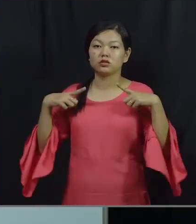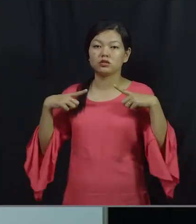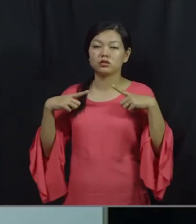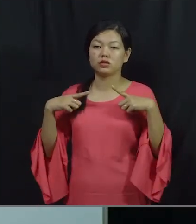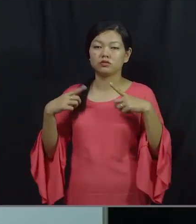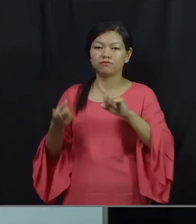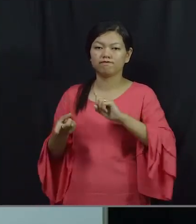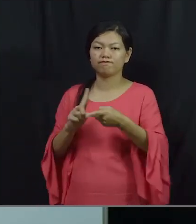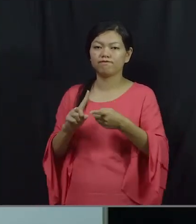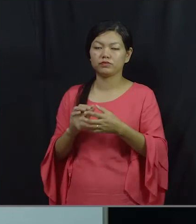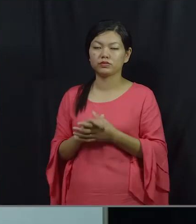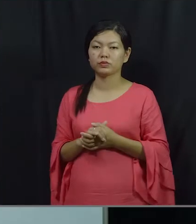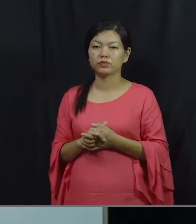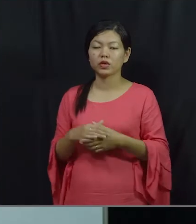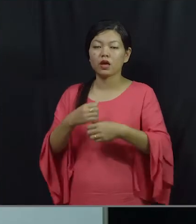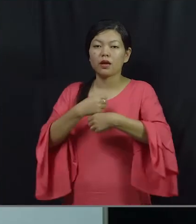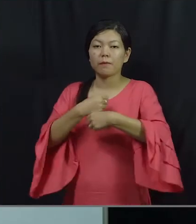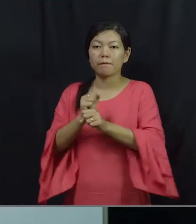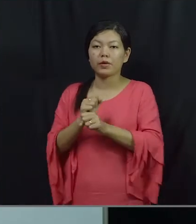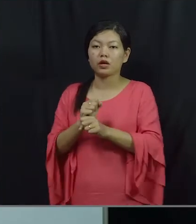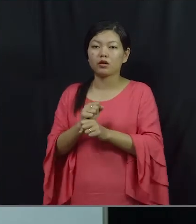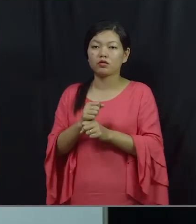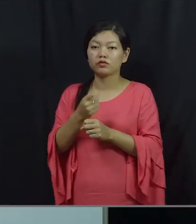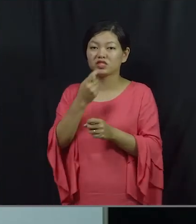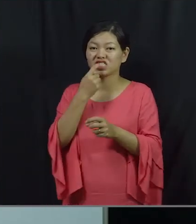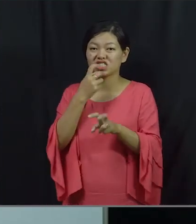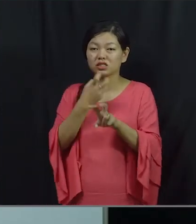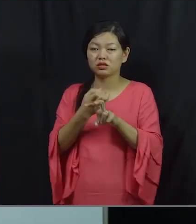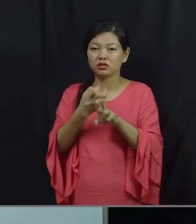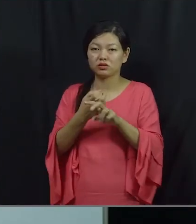of engineering or iron making or steam machines, okay,